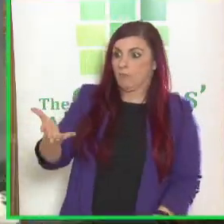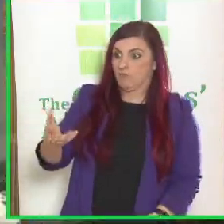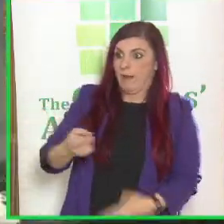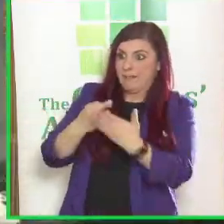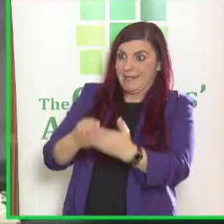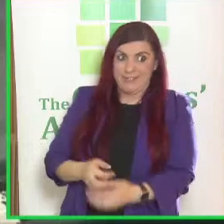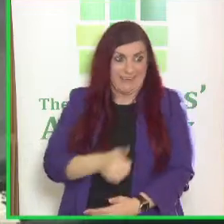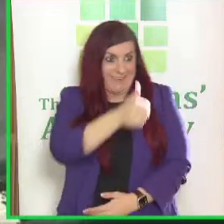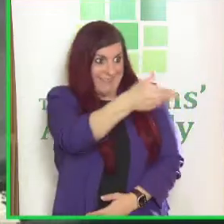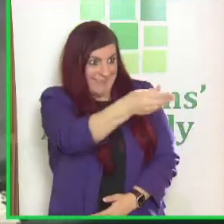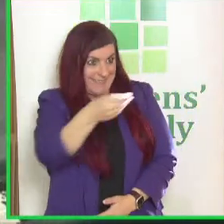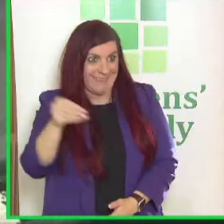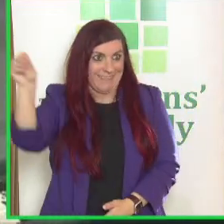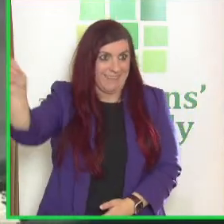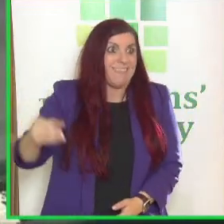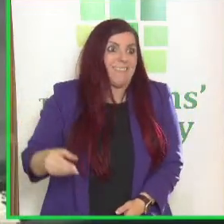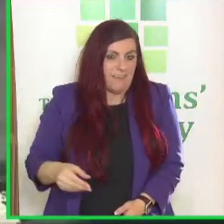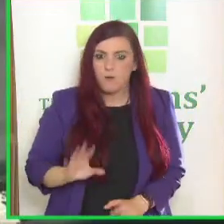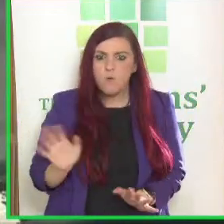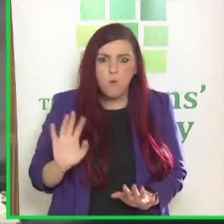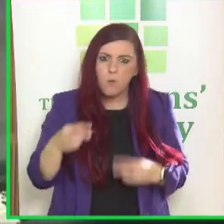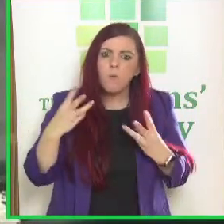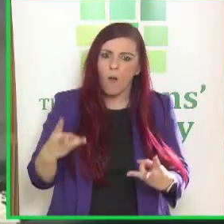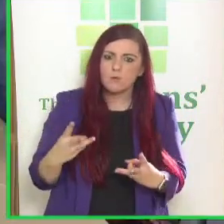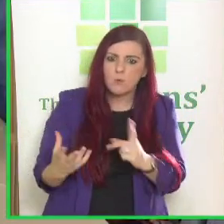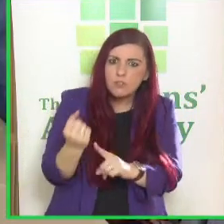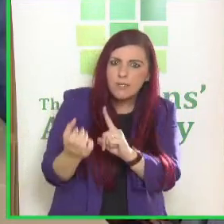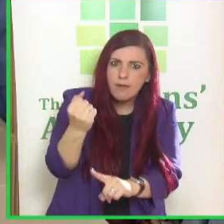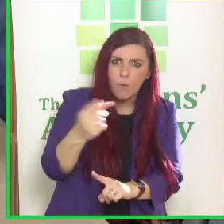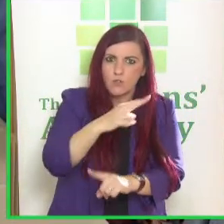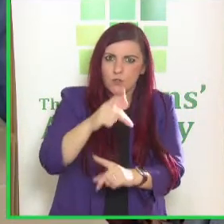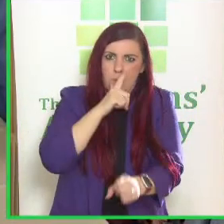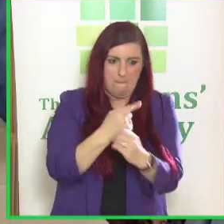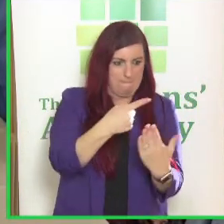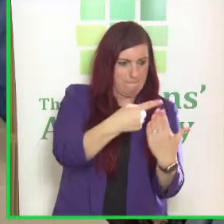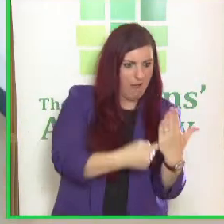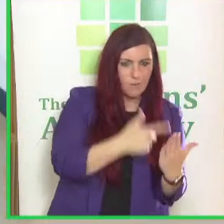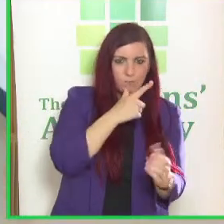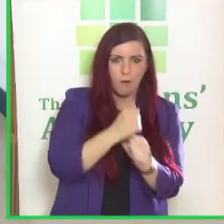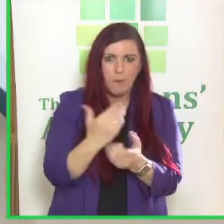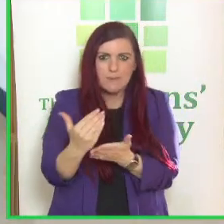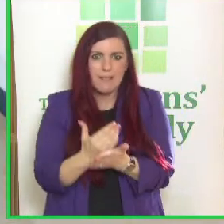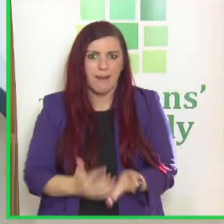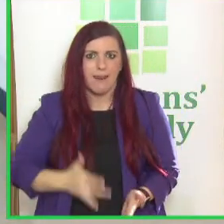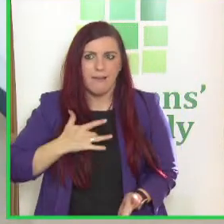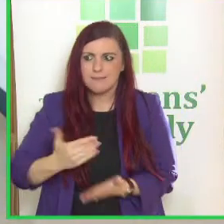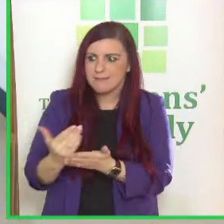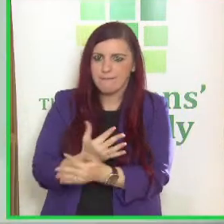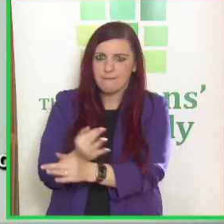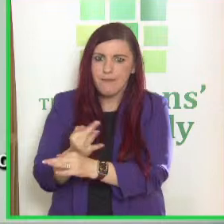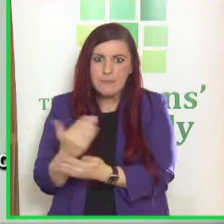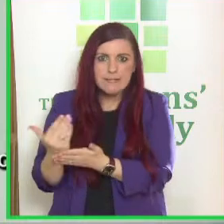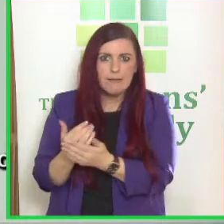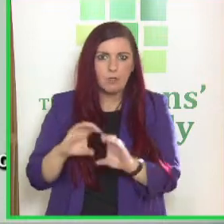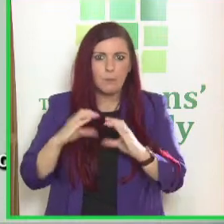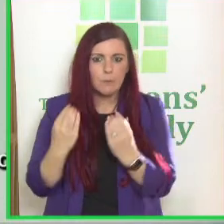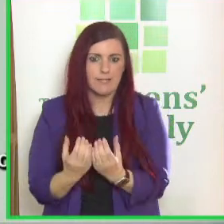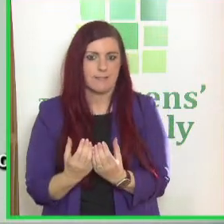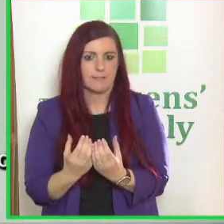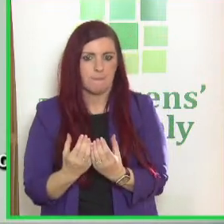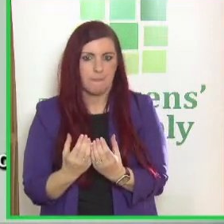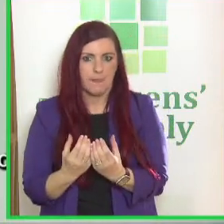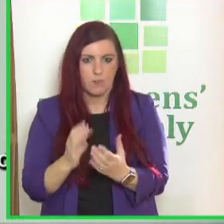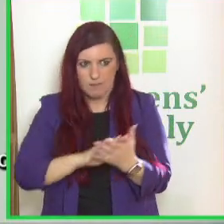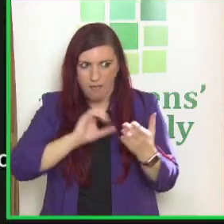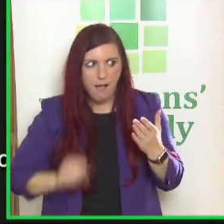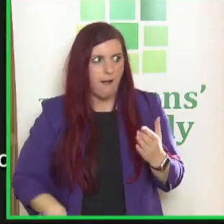straight away. This is not just about a policy. This is about saving people's lives, about saving families, saving communities, destigmatising people